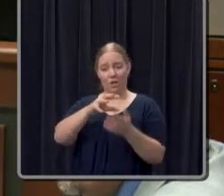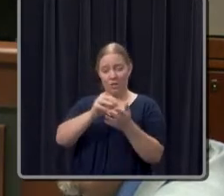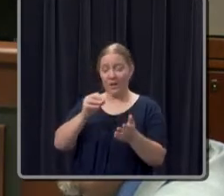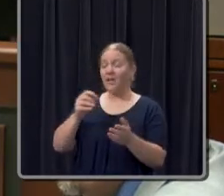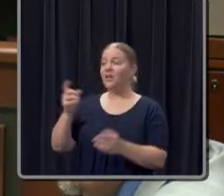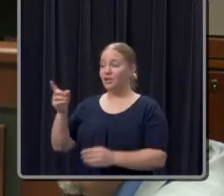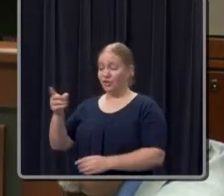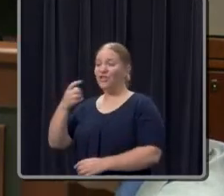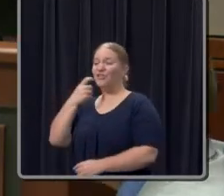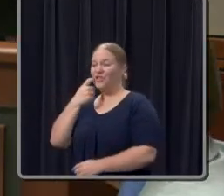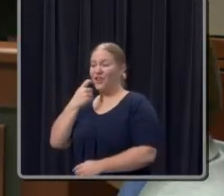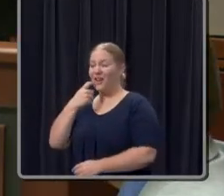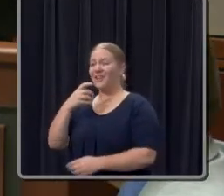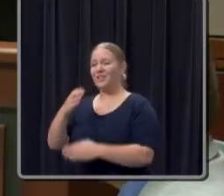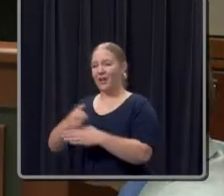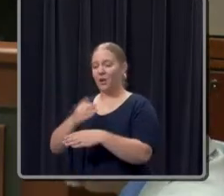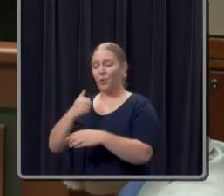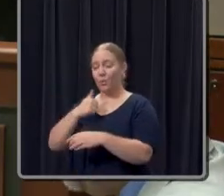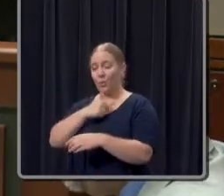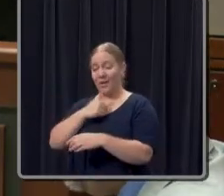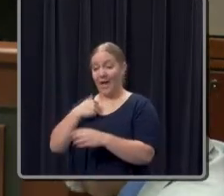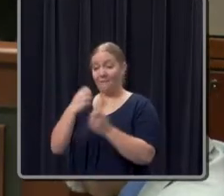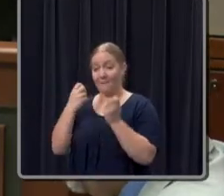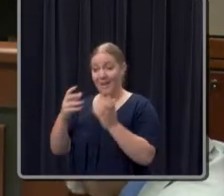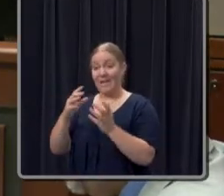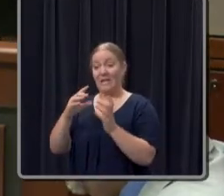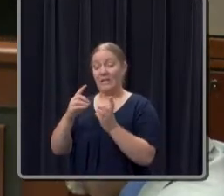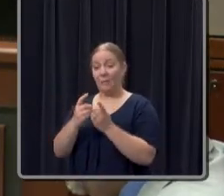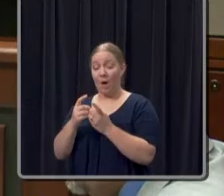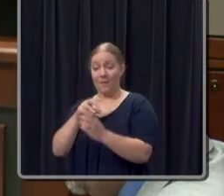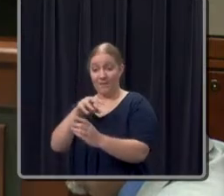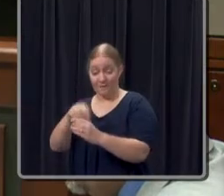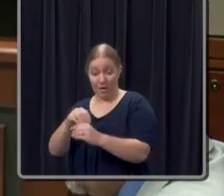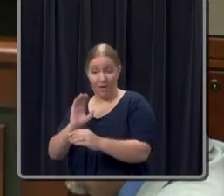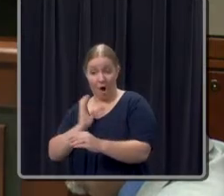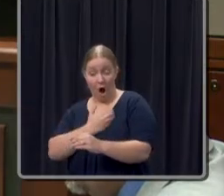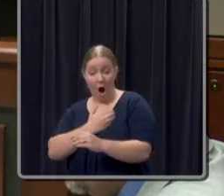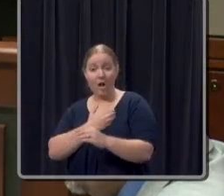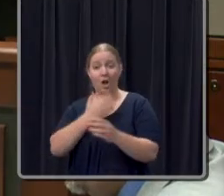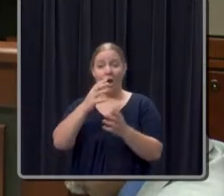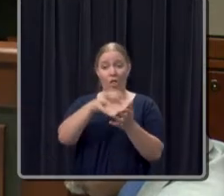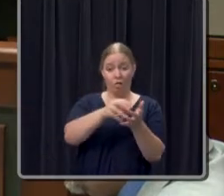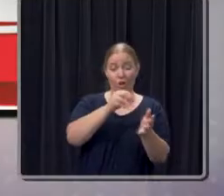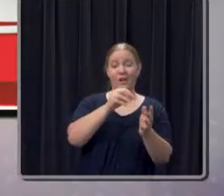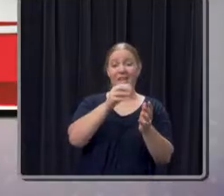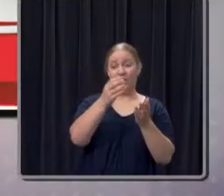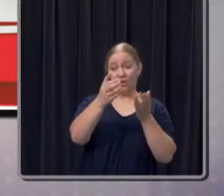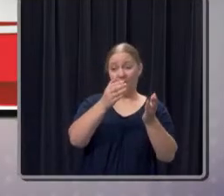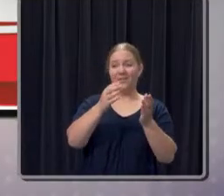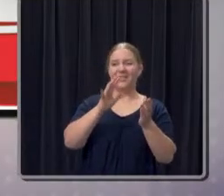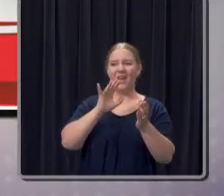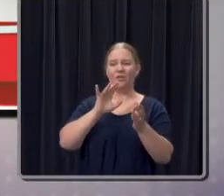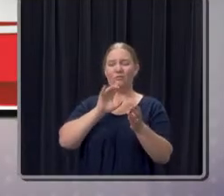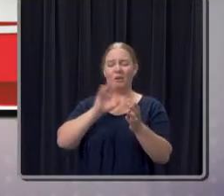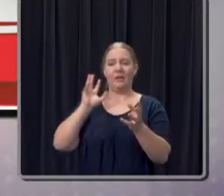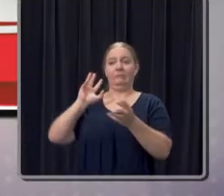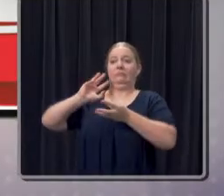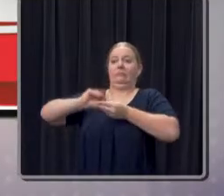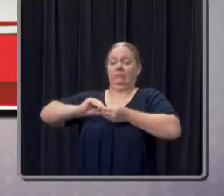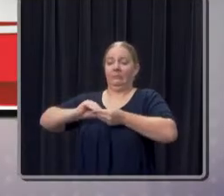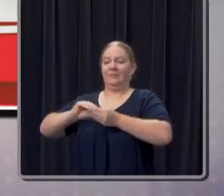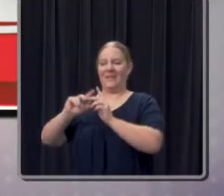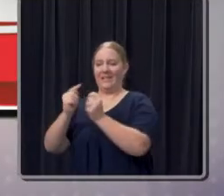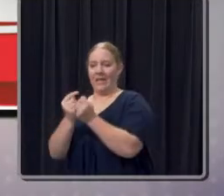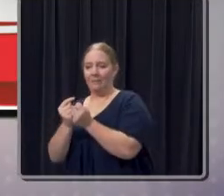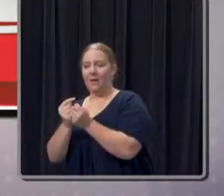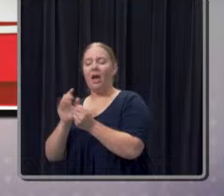have lots of departments within our learning services department that really make up the team, and those teams really do